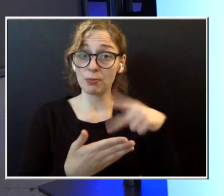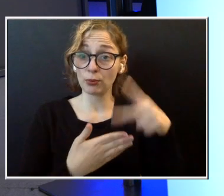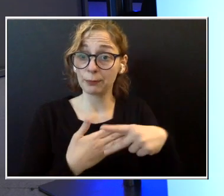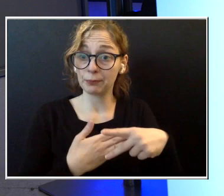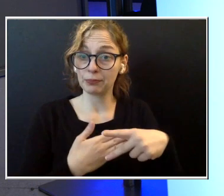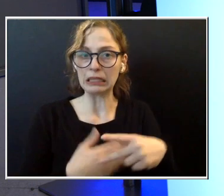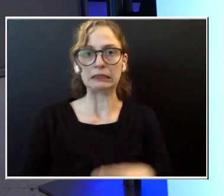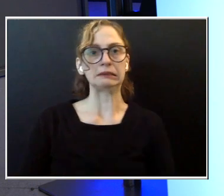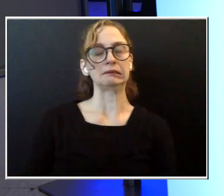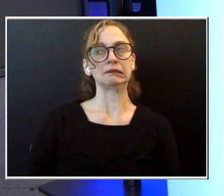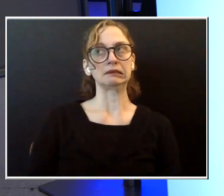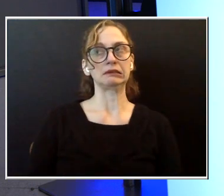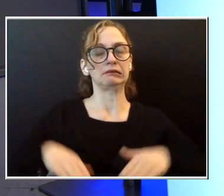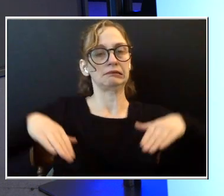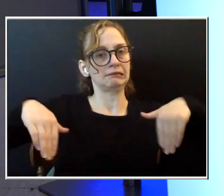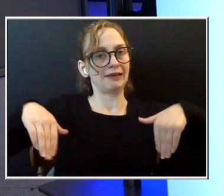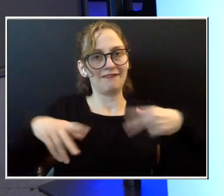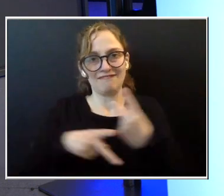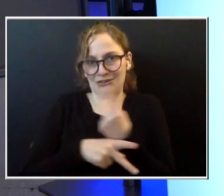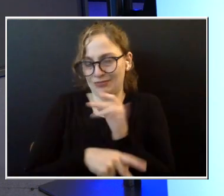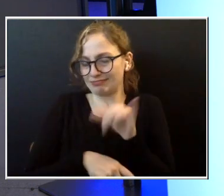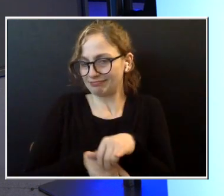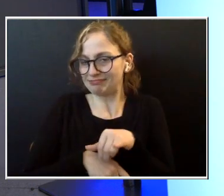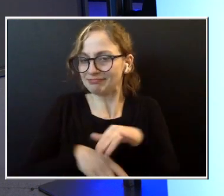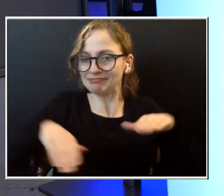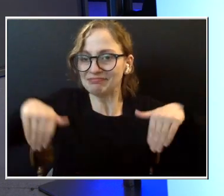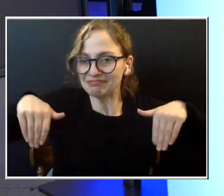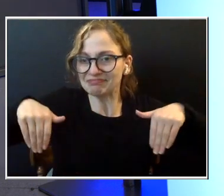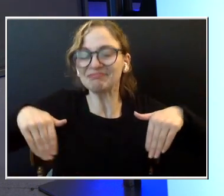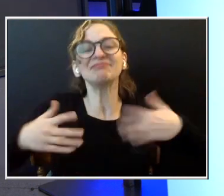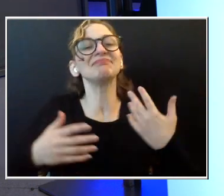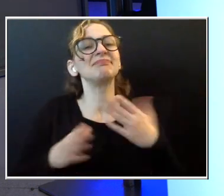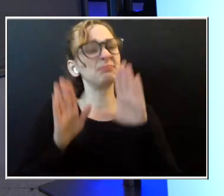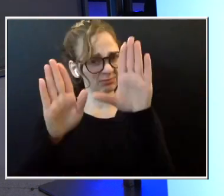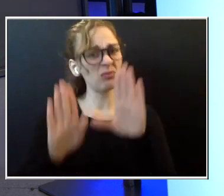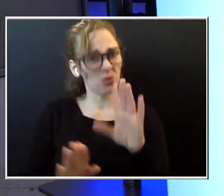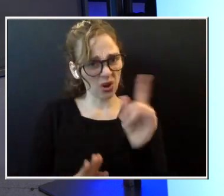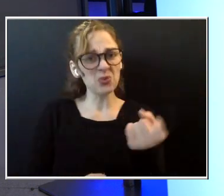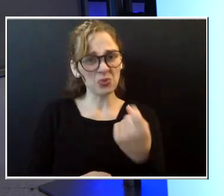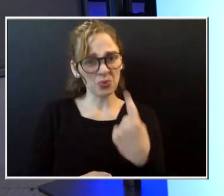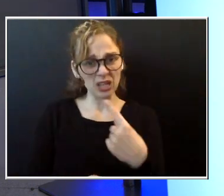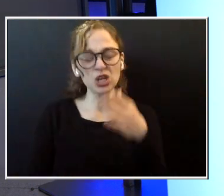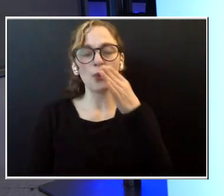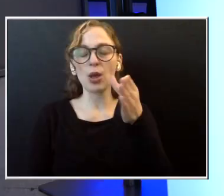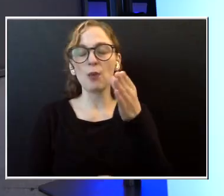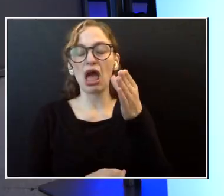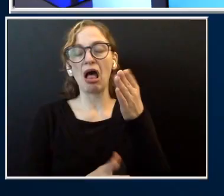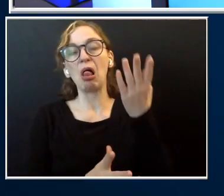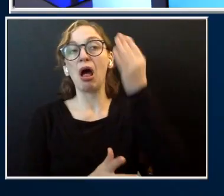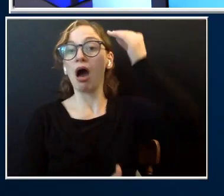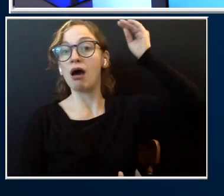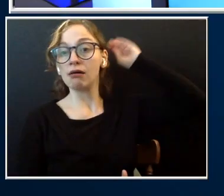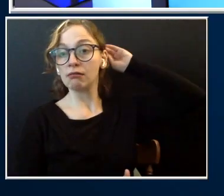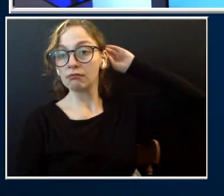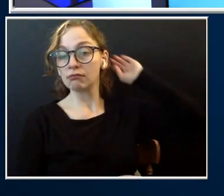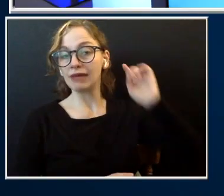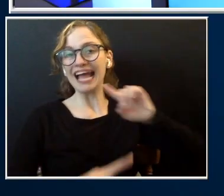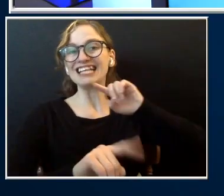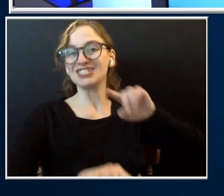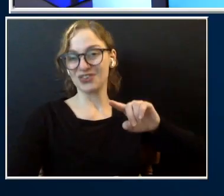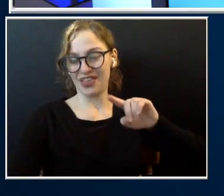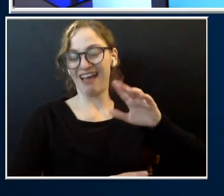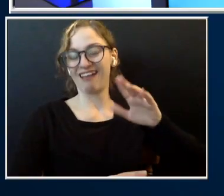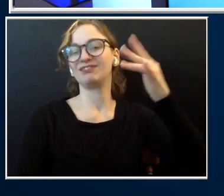think we have that one. No, not yet. That's a great question. It is. We'll put that in mind and think about the answer to that in the long run.